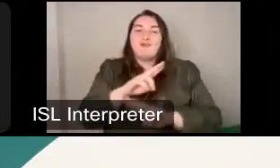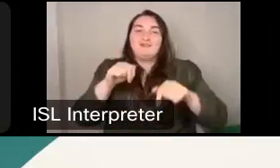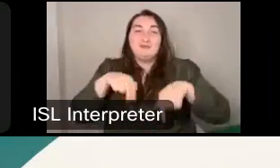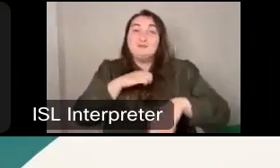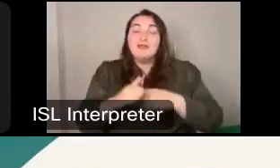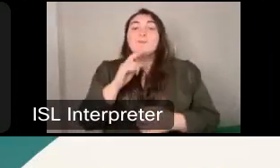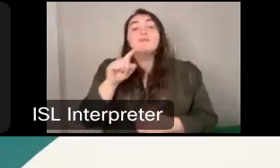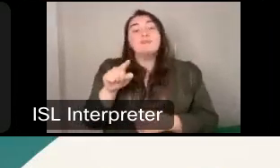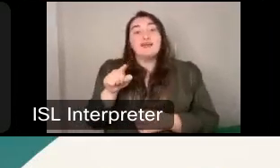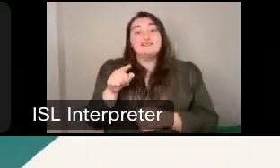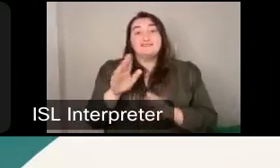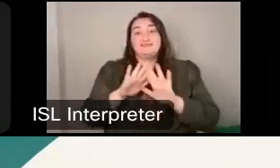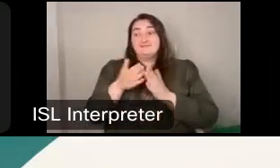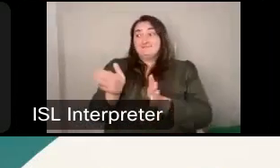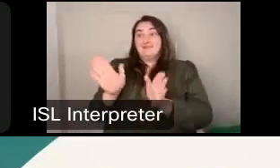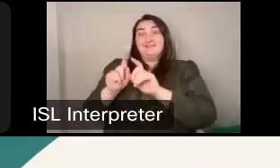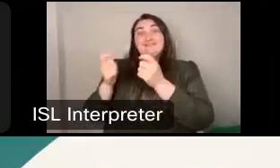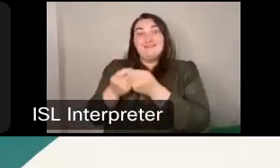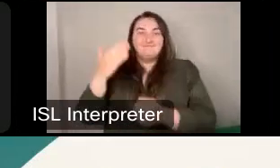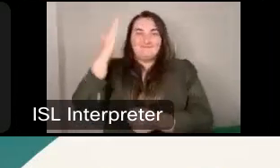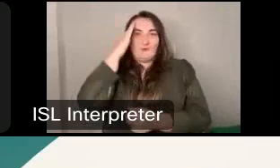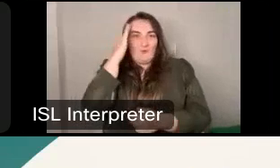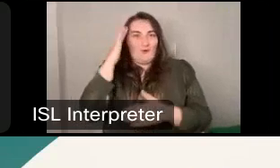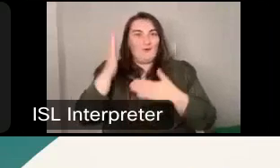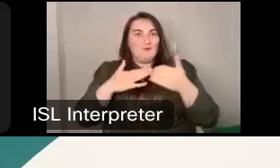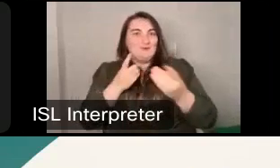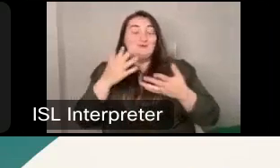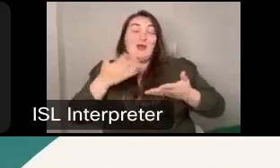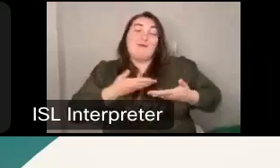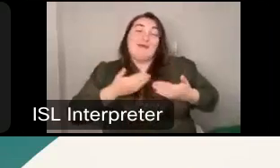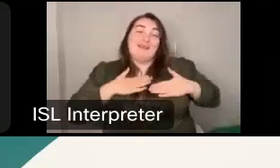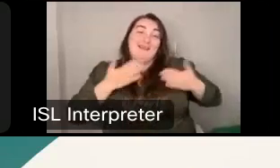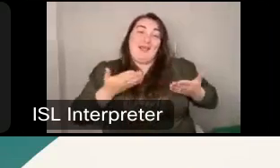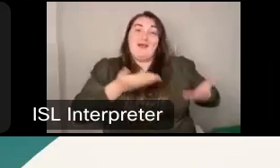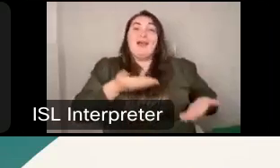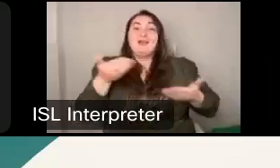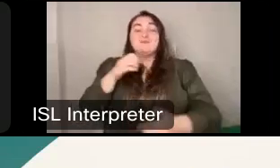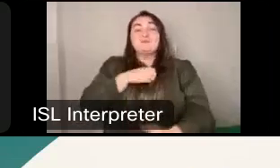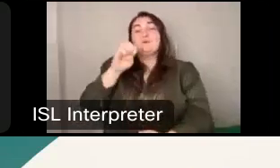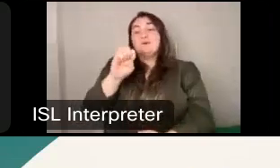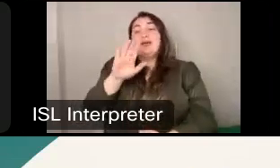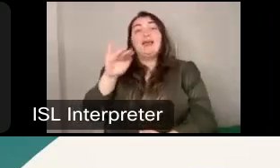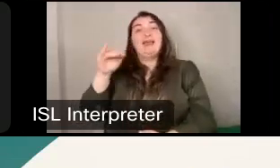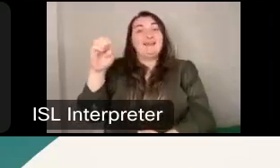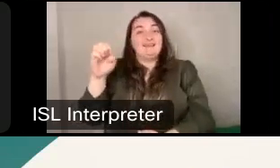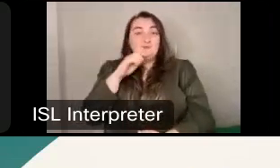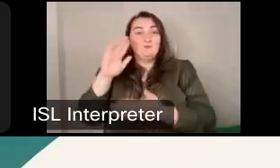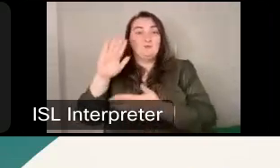suppose the whole team are well versed and well briefed, and I will hand over to Ellie to do the introductory